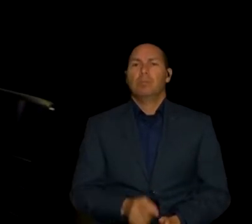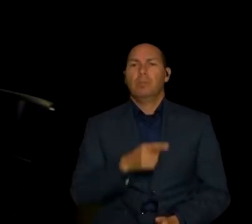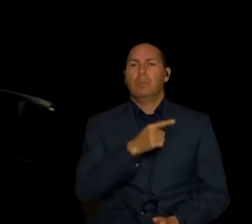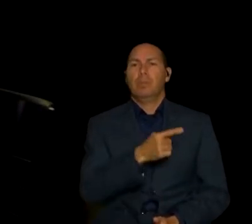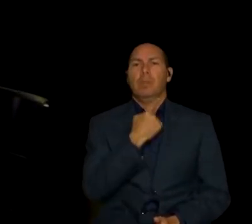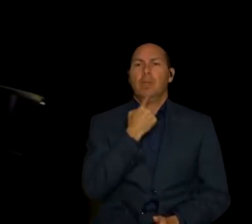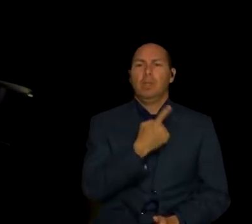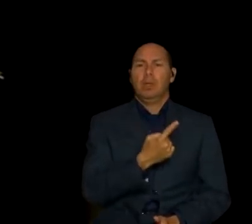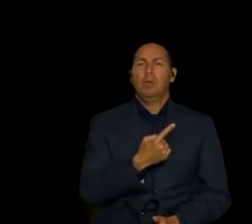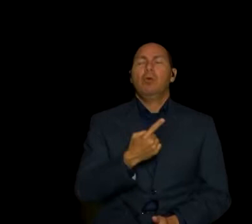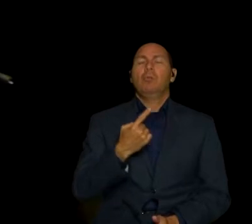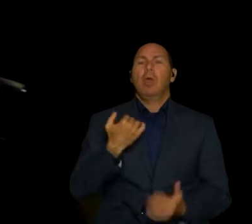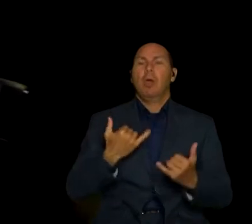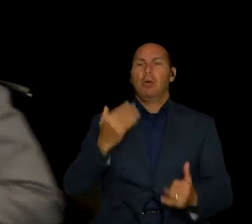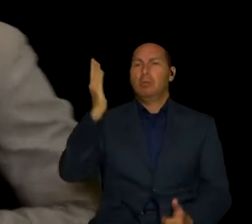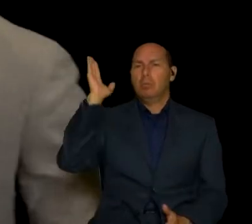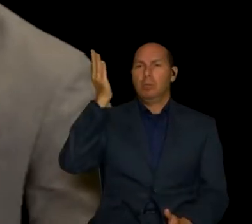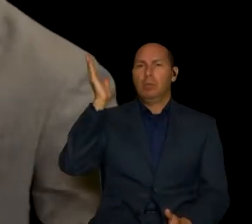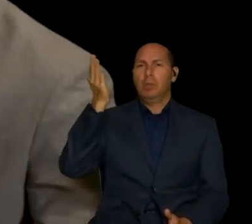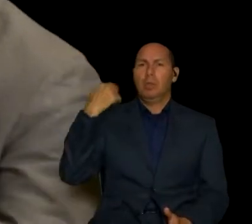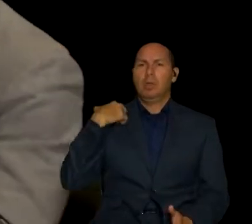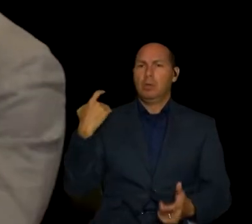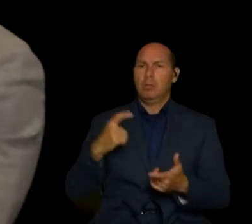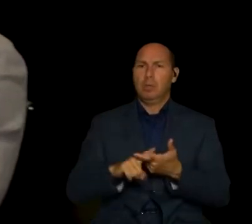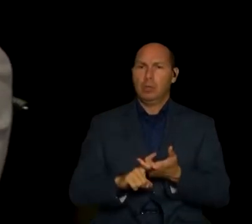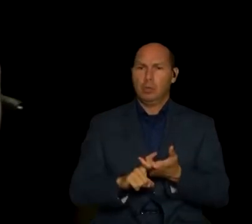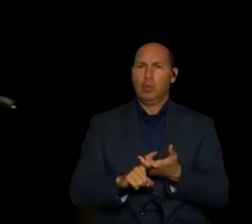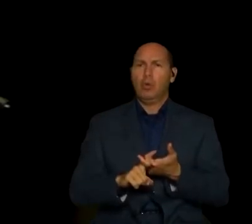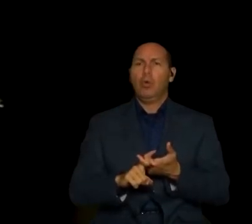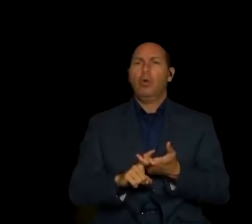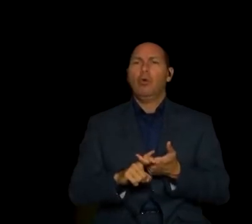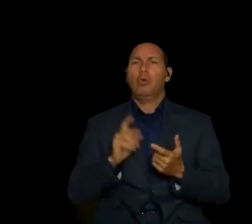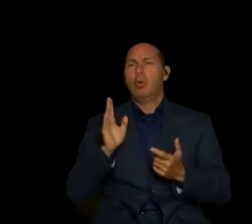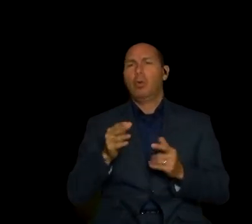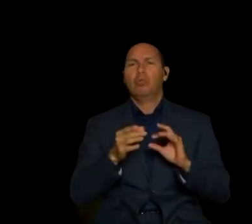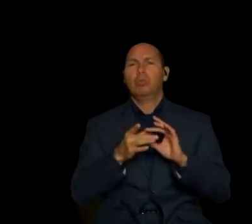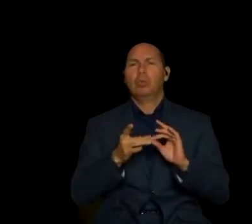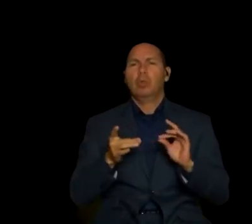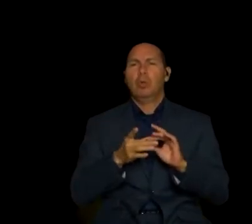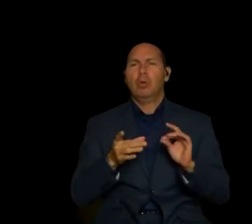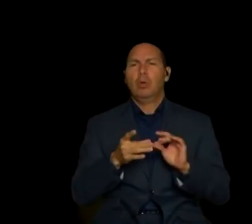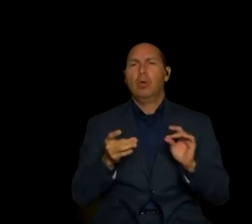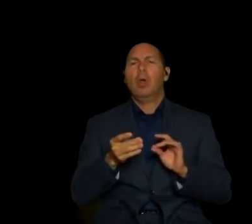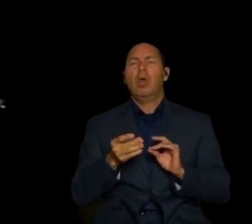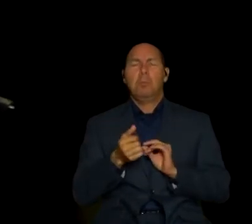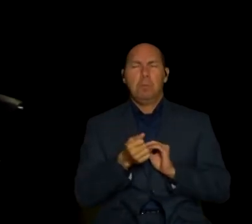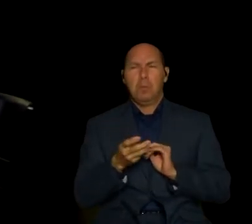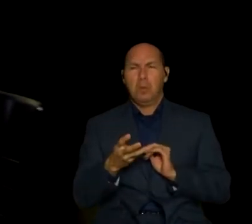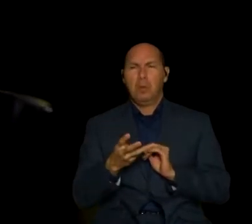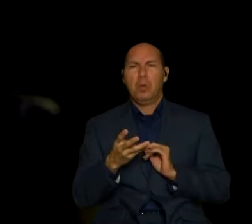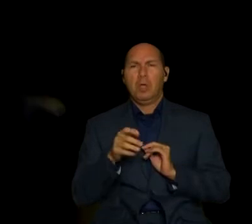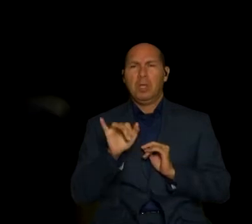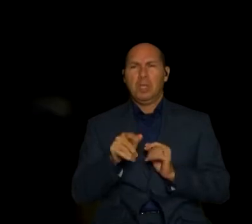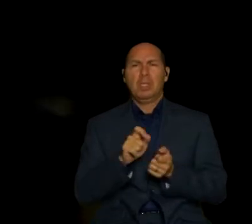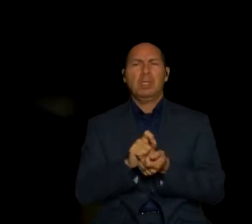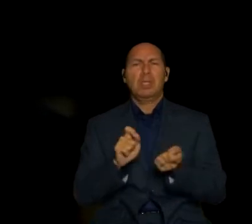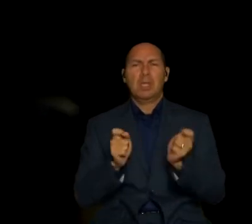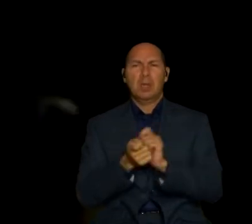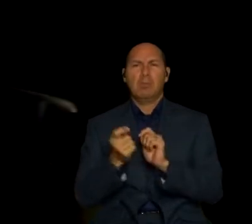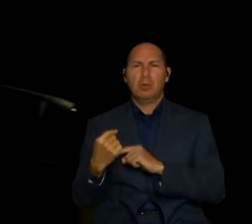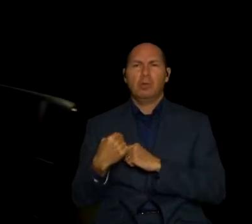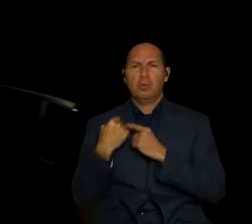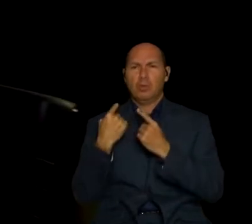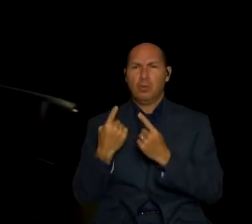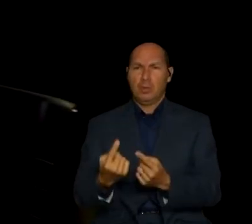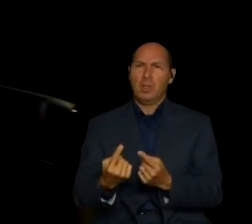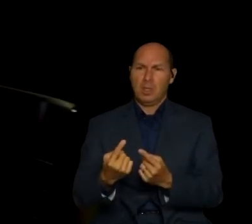As the chairman has stated, I'm going to be giving my presentation in Spanish, and I will be talking a little about what has been happening